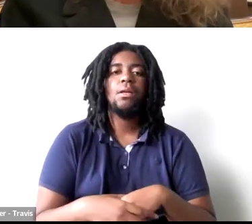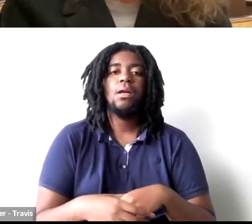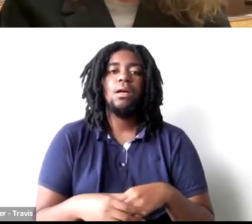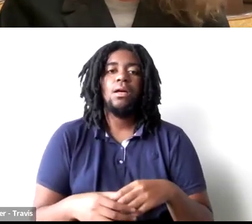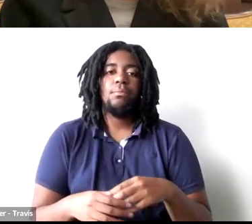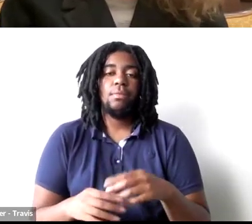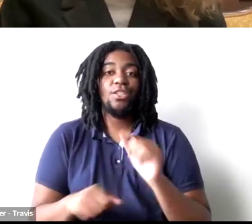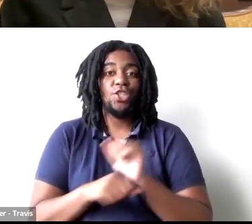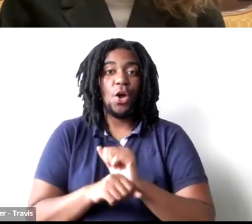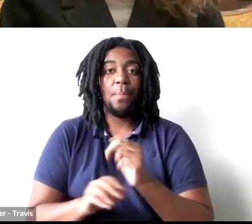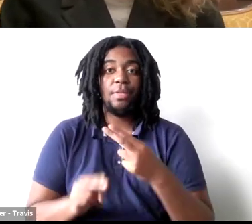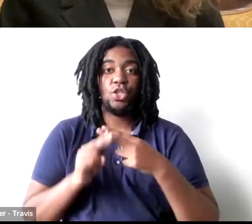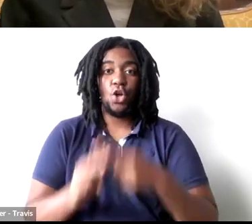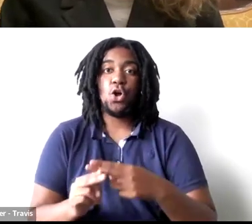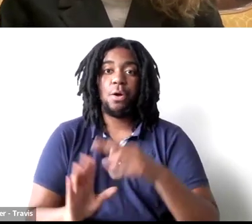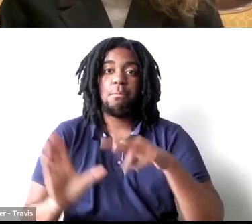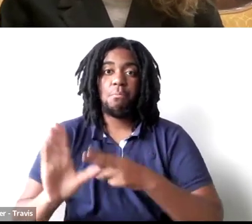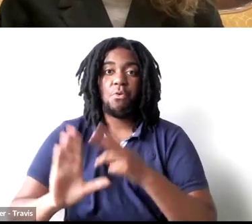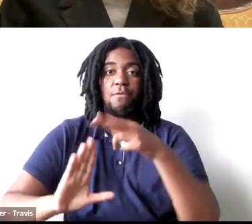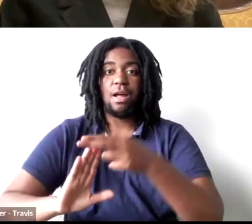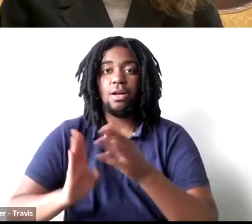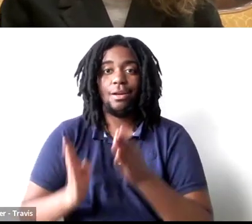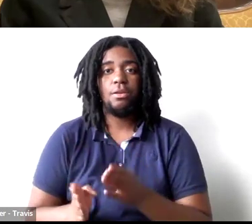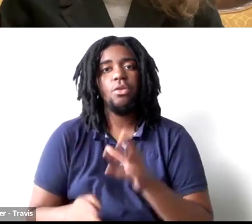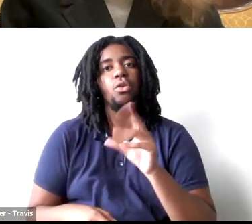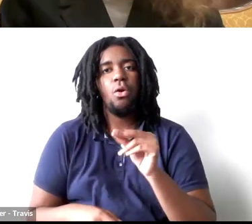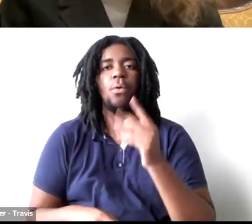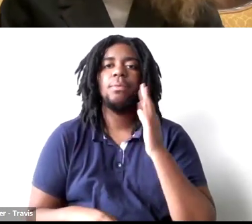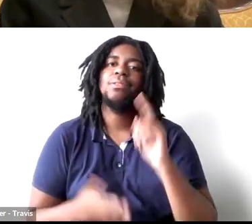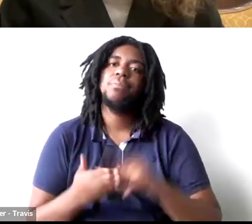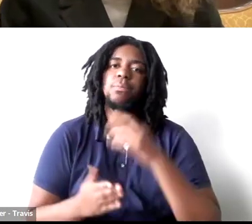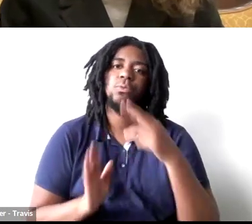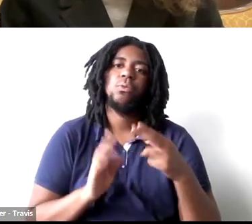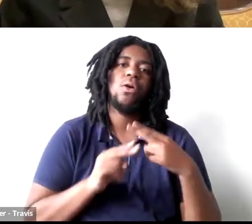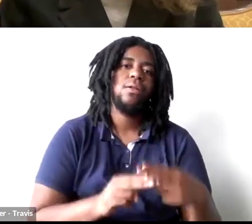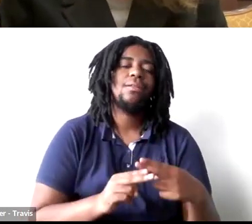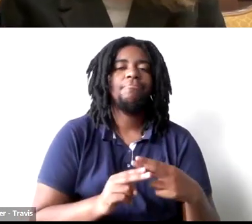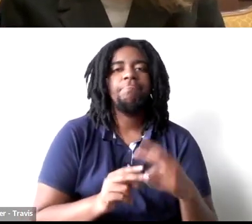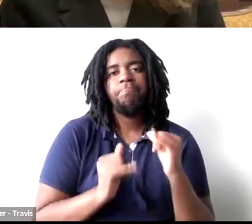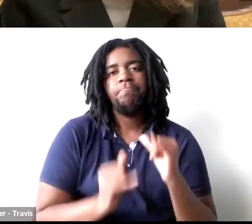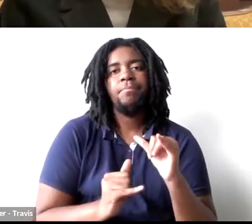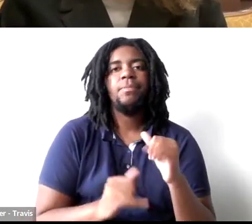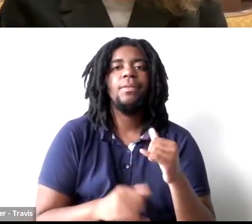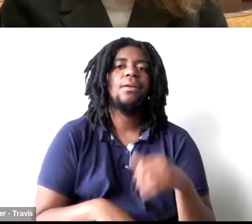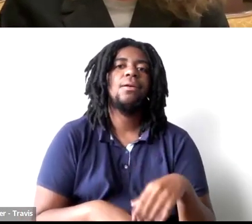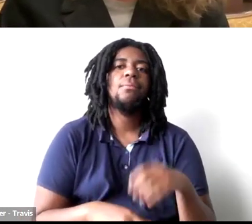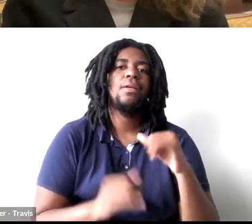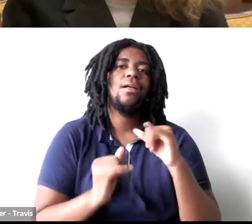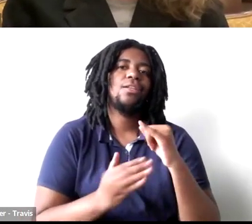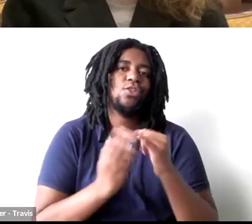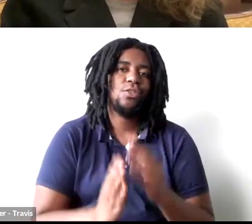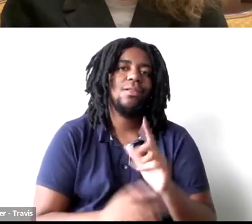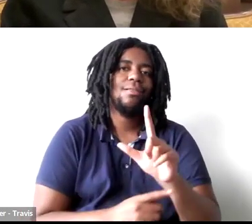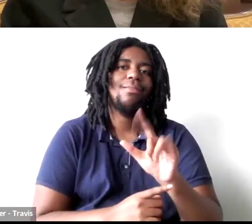have seen many substitutions for different names. So sometimes profile likeness instead of profile